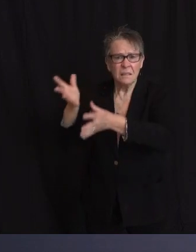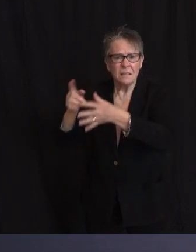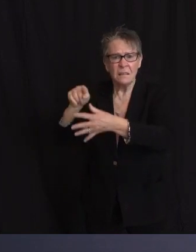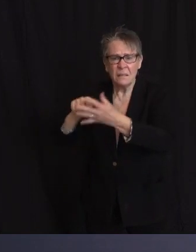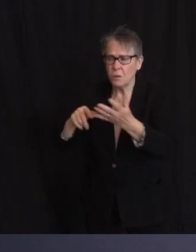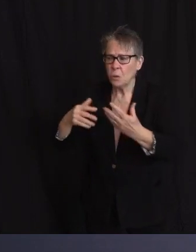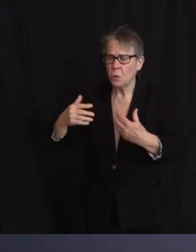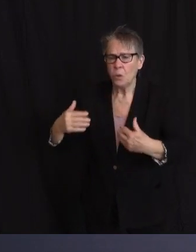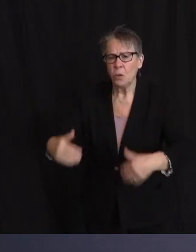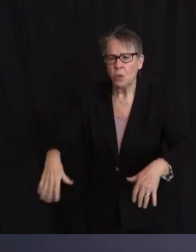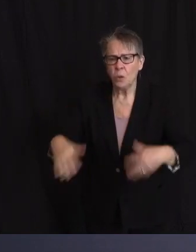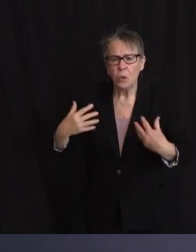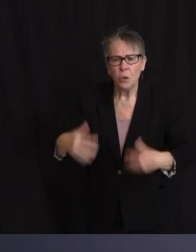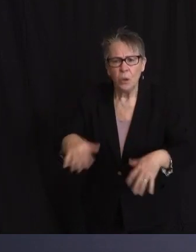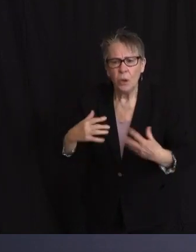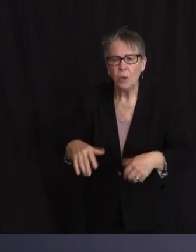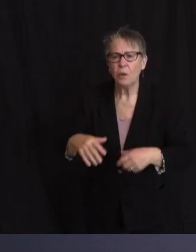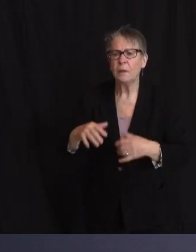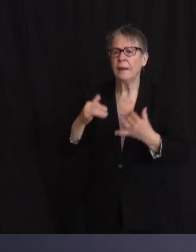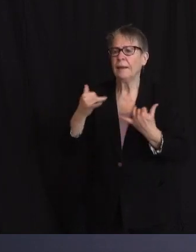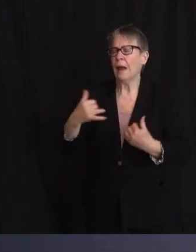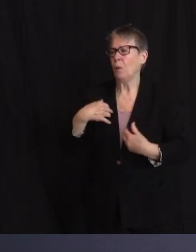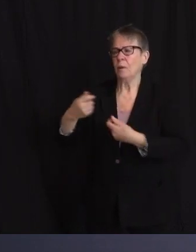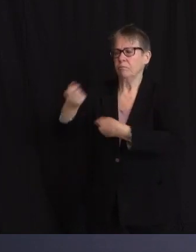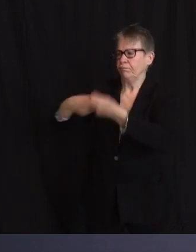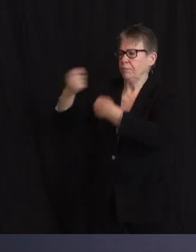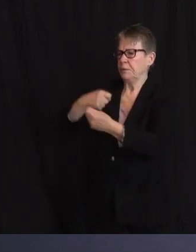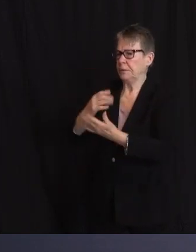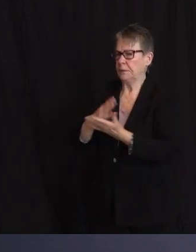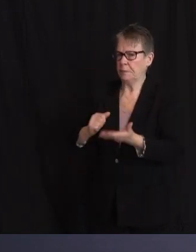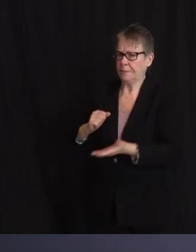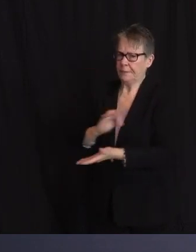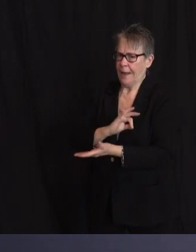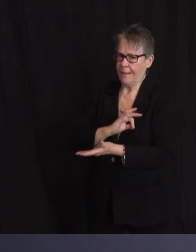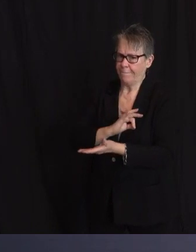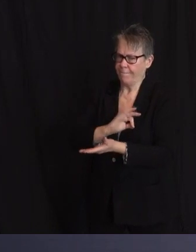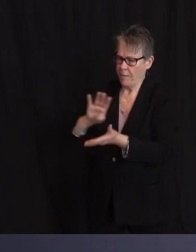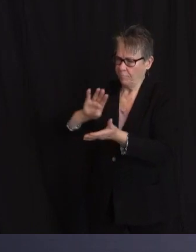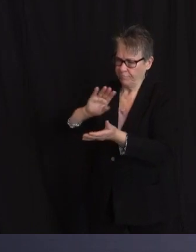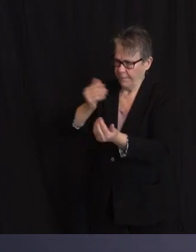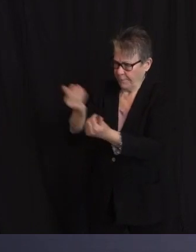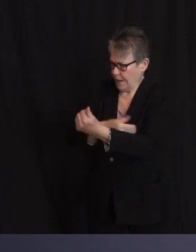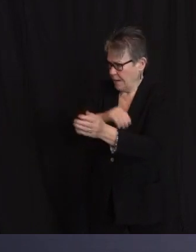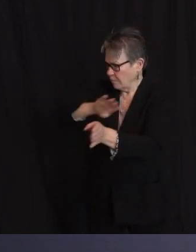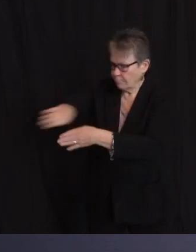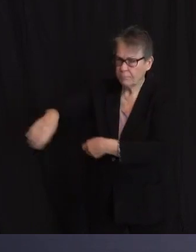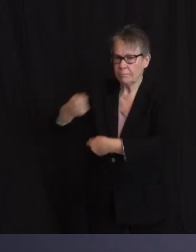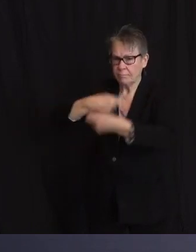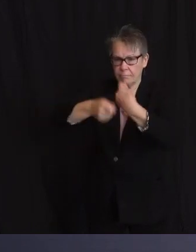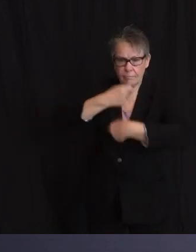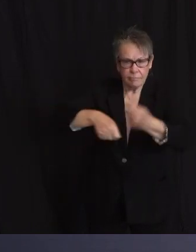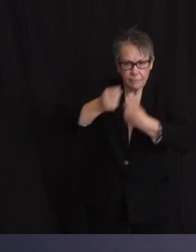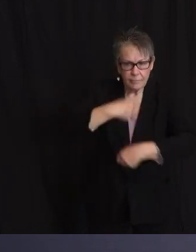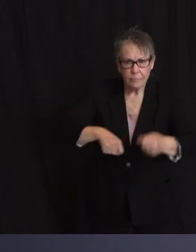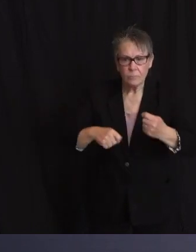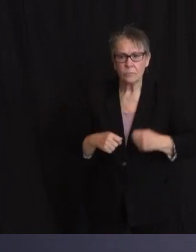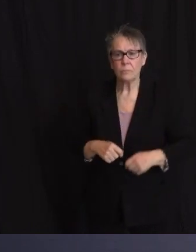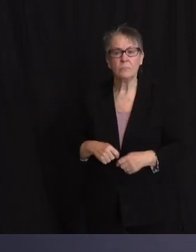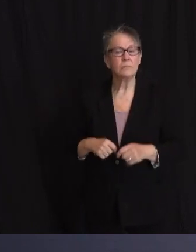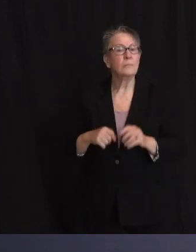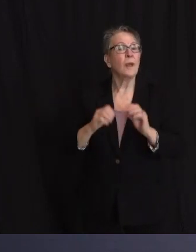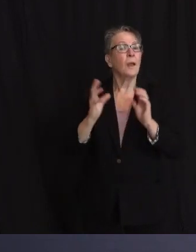the department today of their progress and selection of these individuals, who must be approved by the Department of